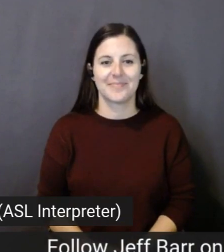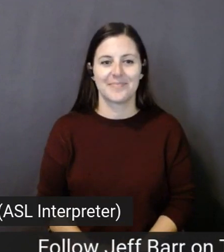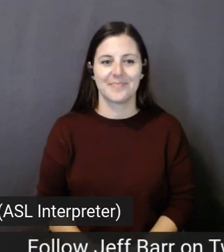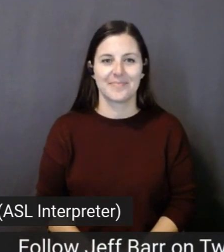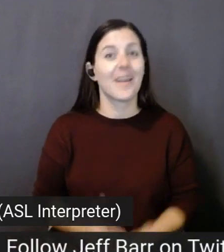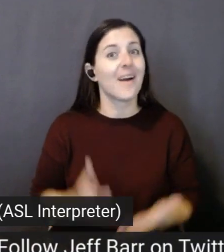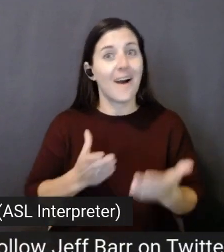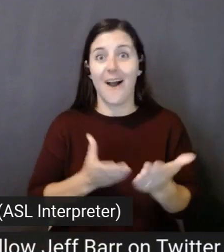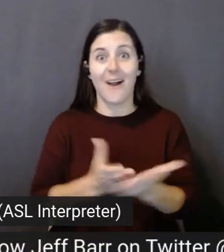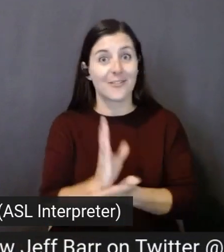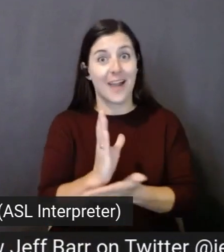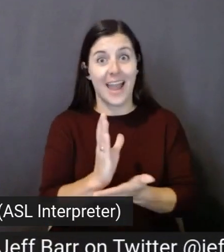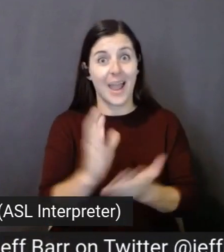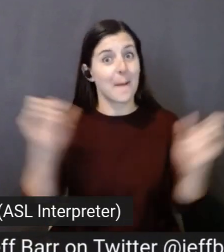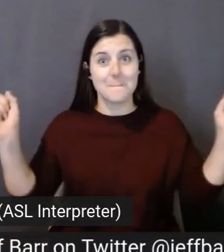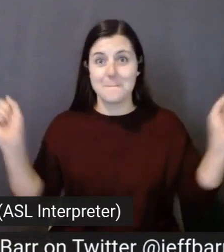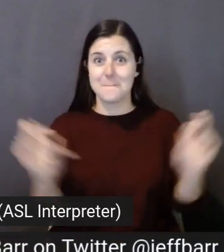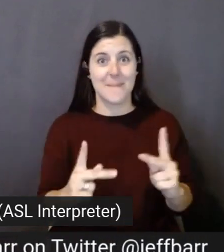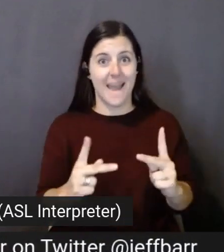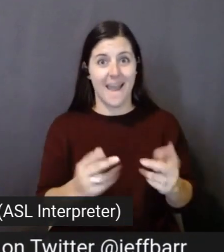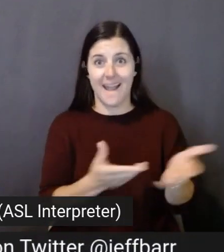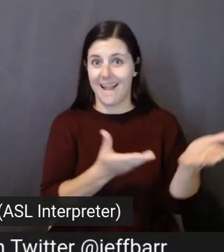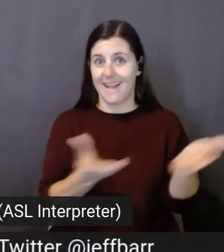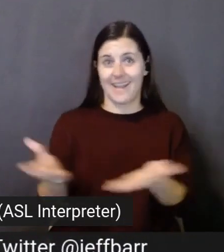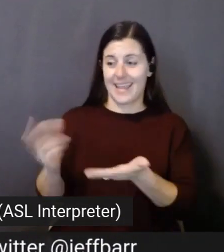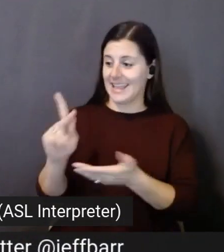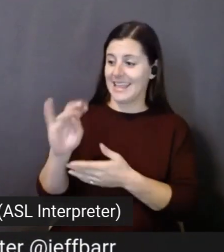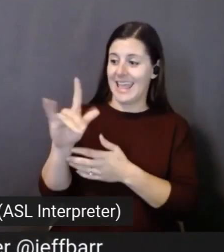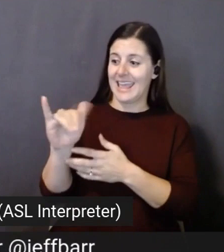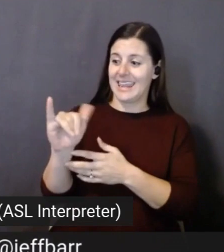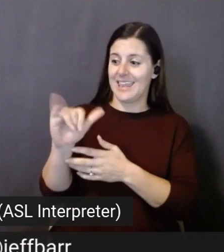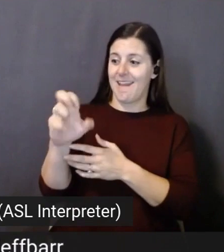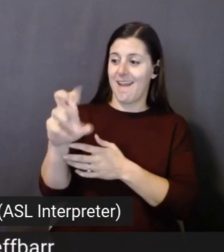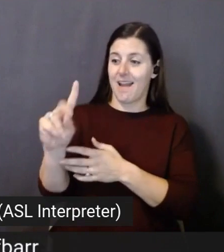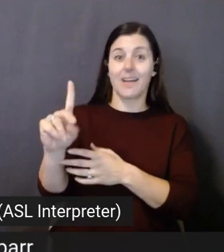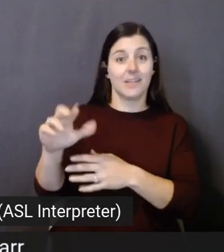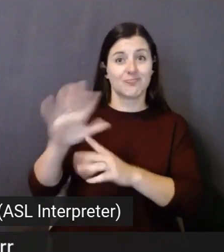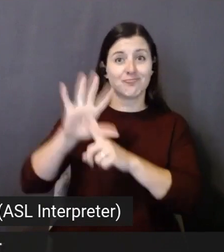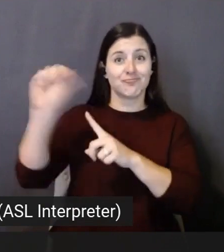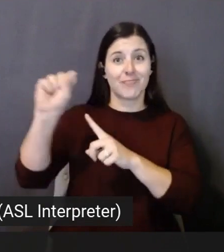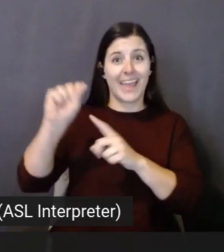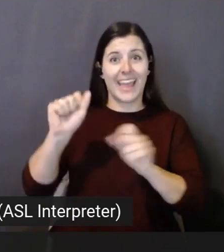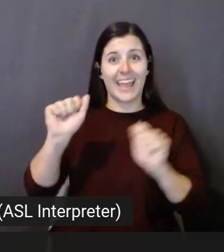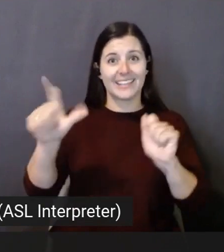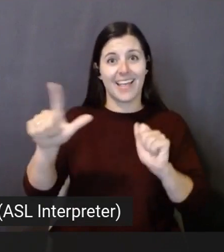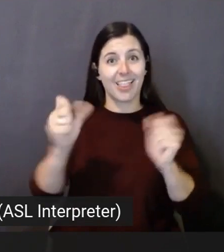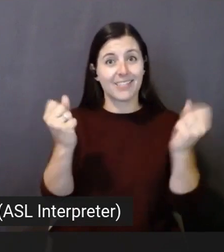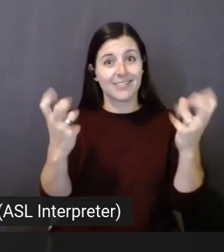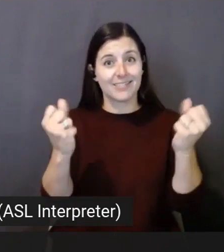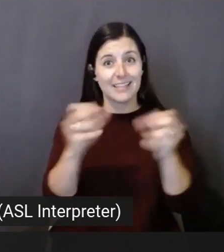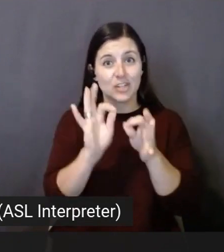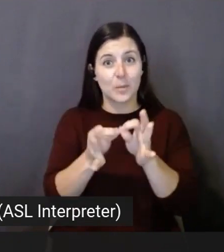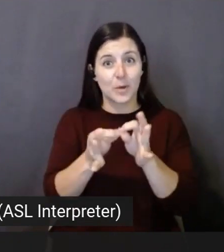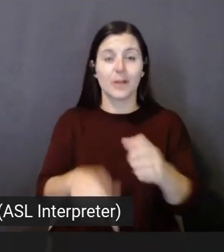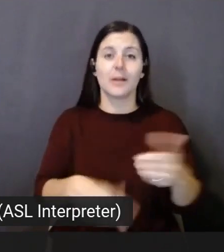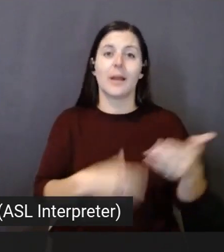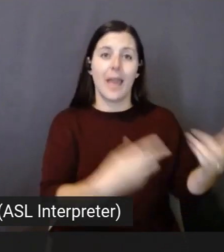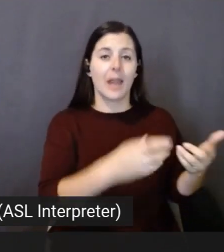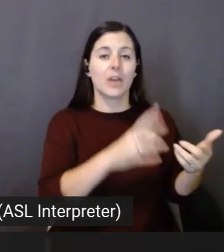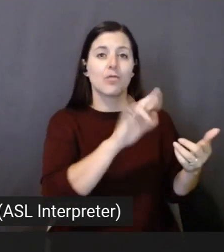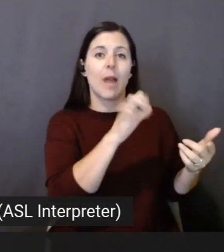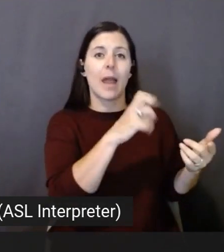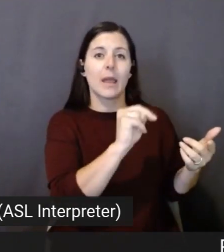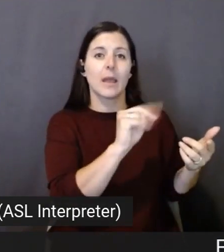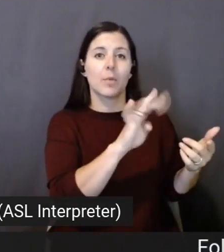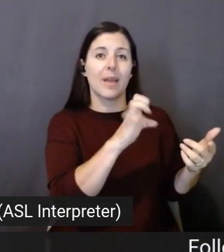All right, and we are back with Katie Young, our fantastic ASL interpreter, and our special guest, Ryan Brostad.